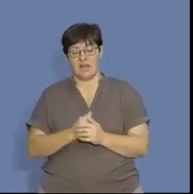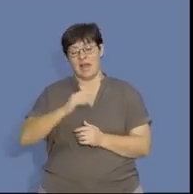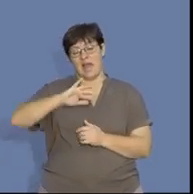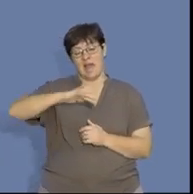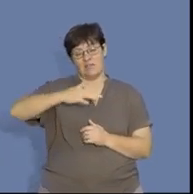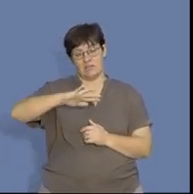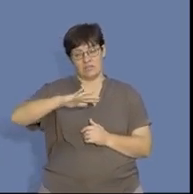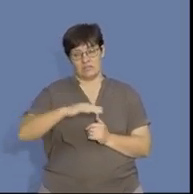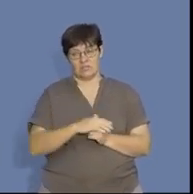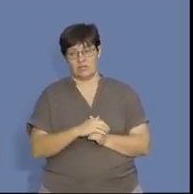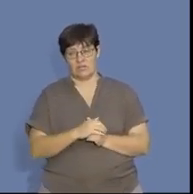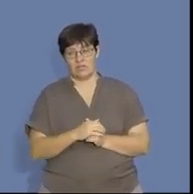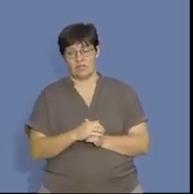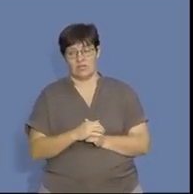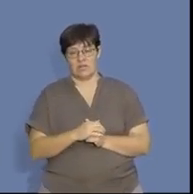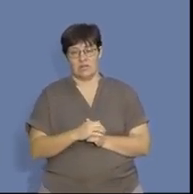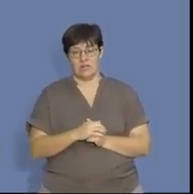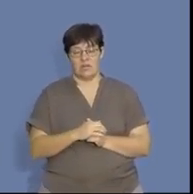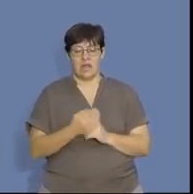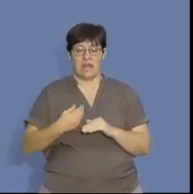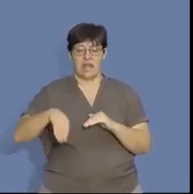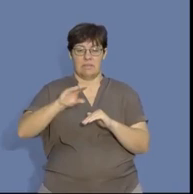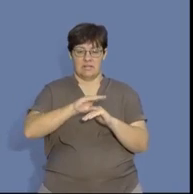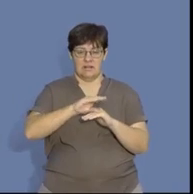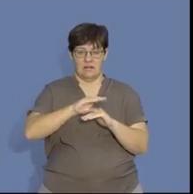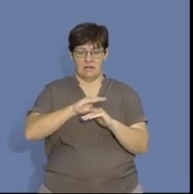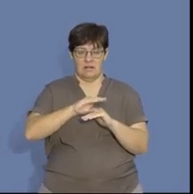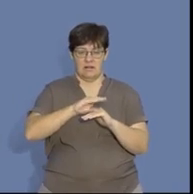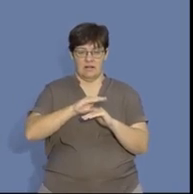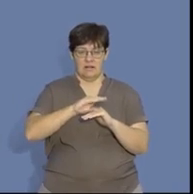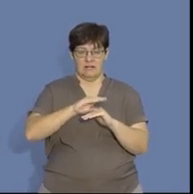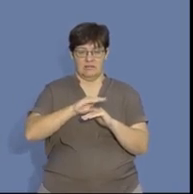his average, right, capital,